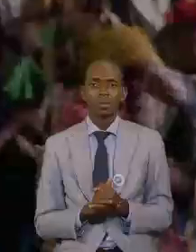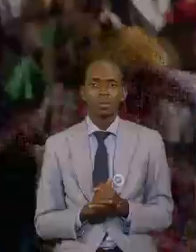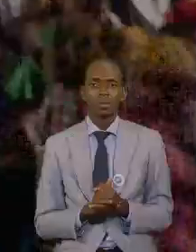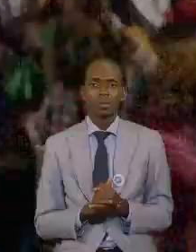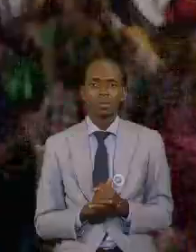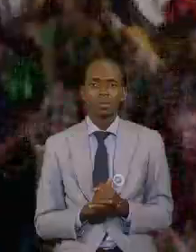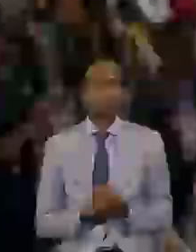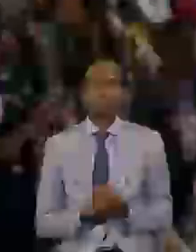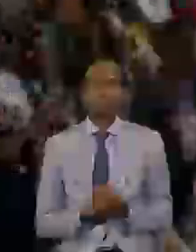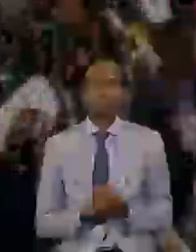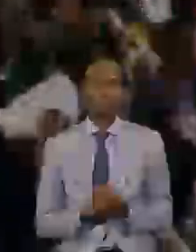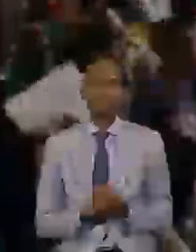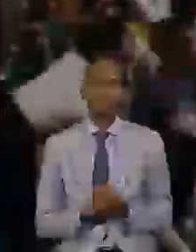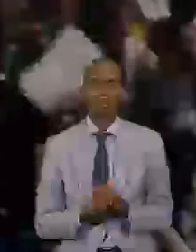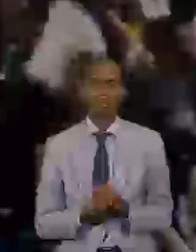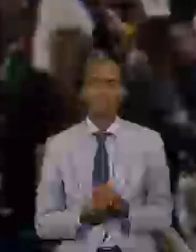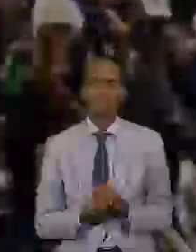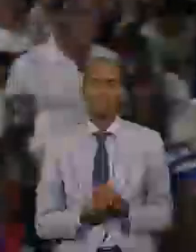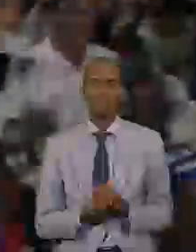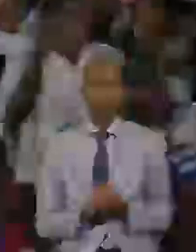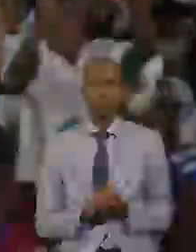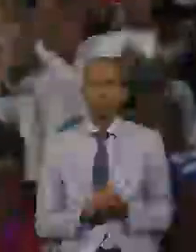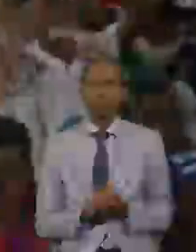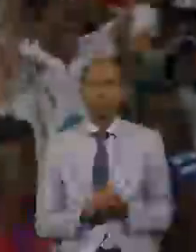Si vous êtes là, gloire à Dieu.